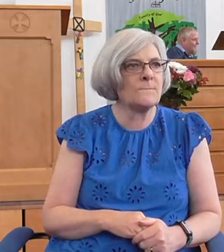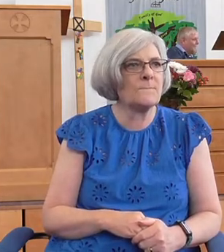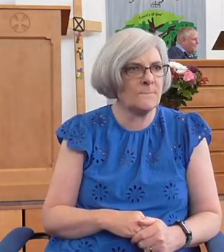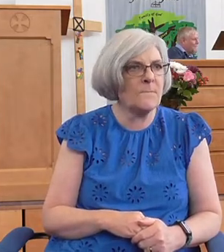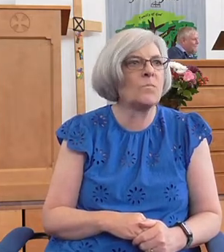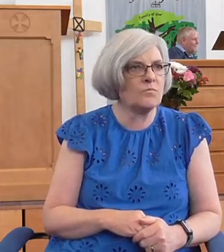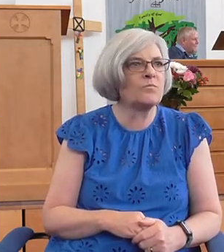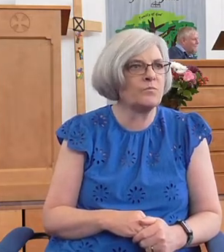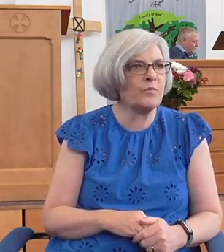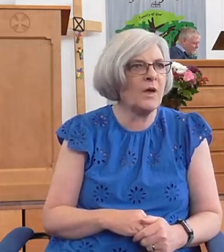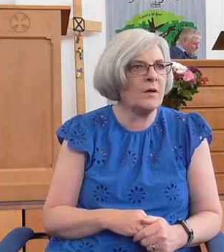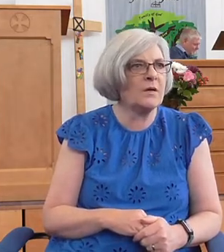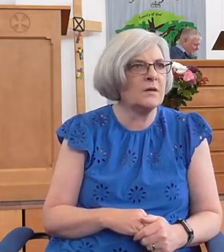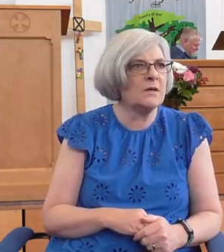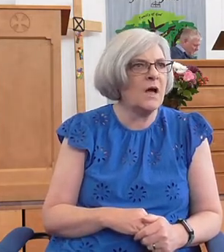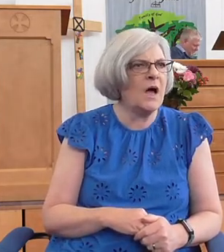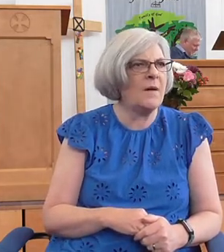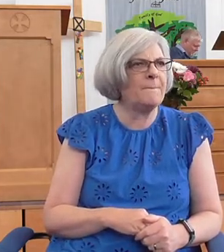That's us.